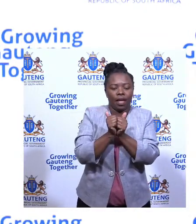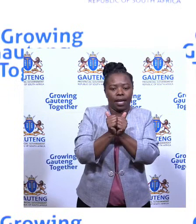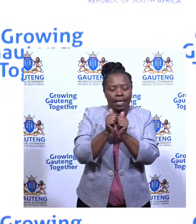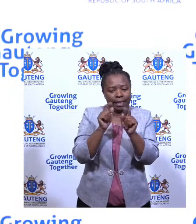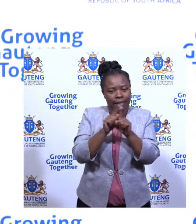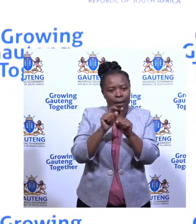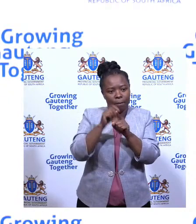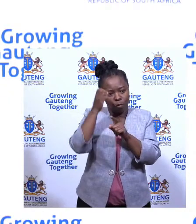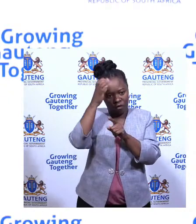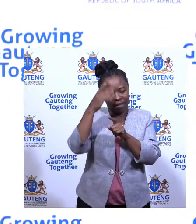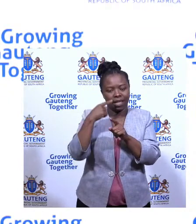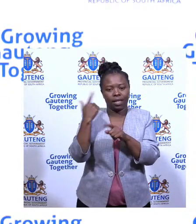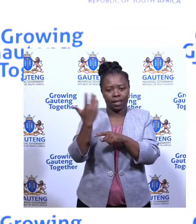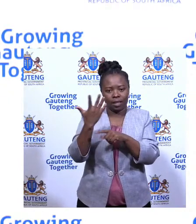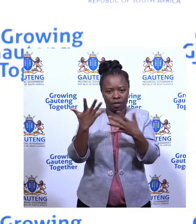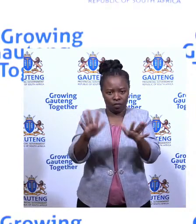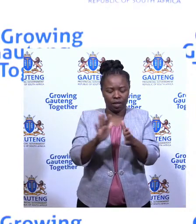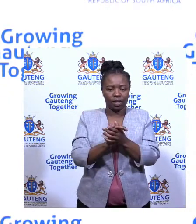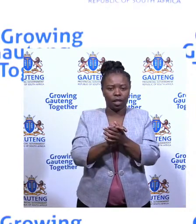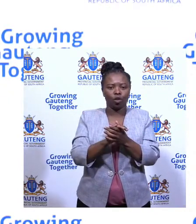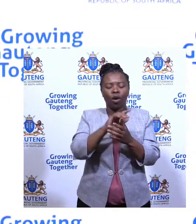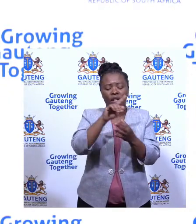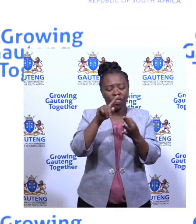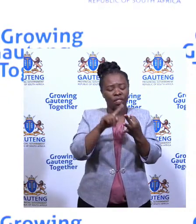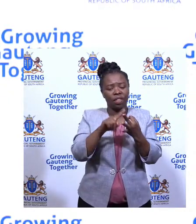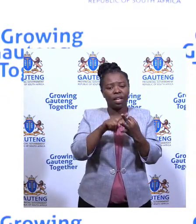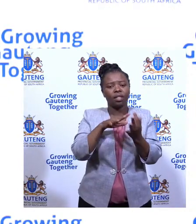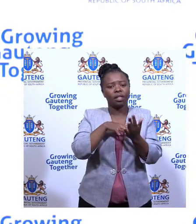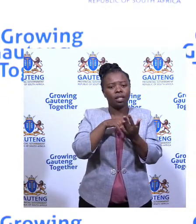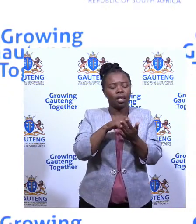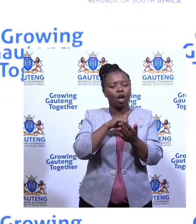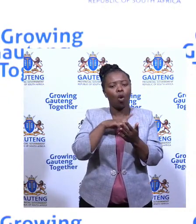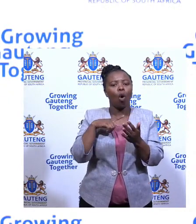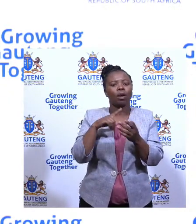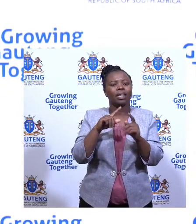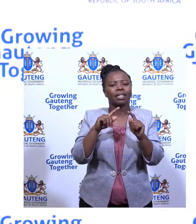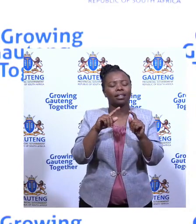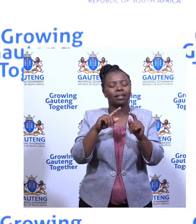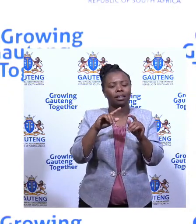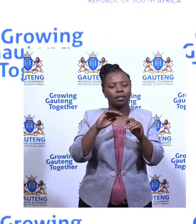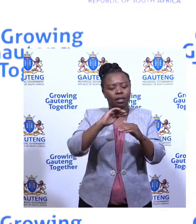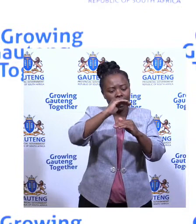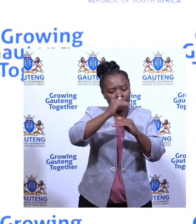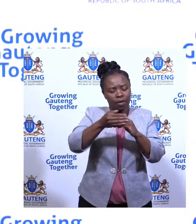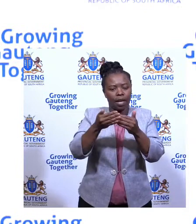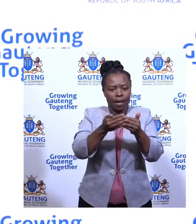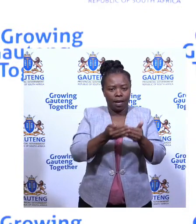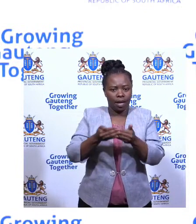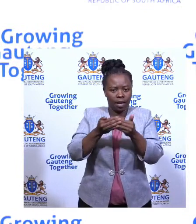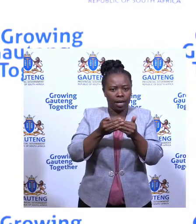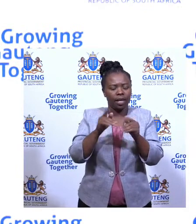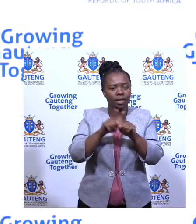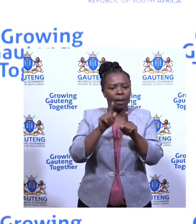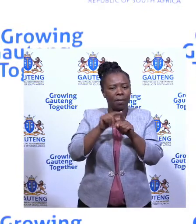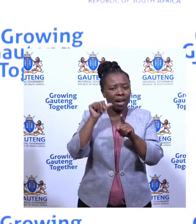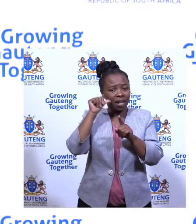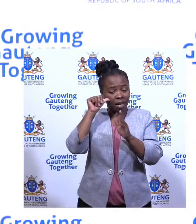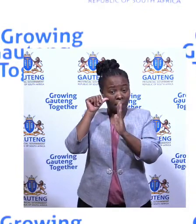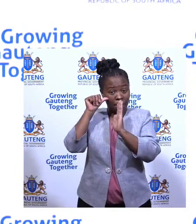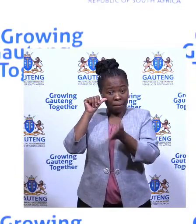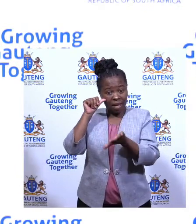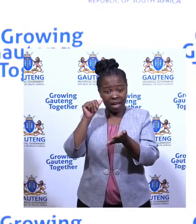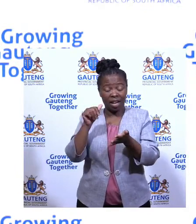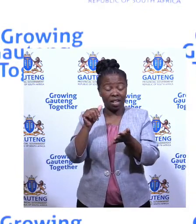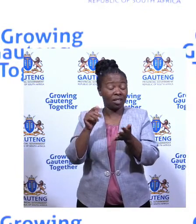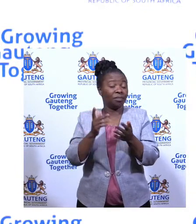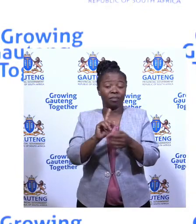talk. And the third area of vulnerability is long-term care facilities, particularly elderly people, though, as Gillian said, it's not only elderly people in